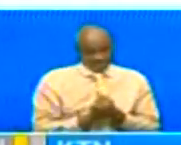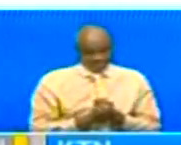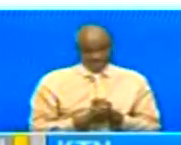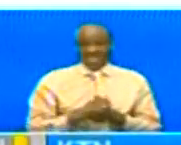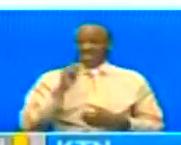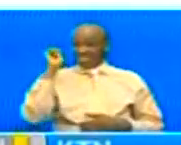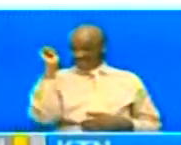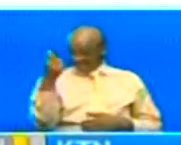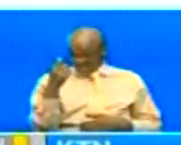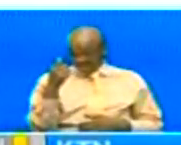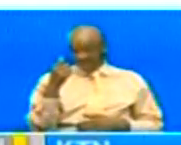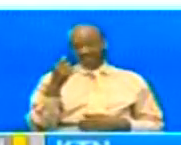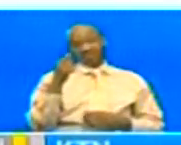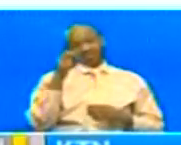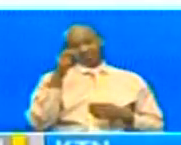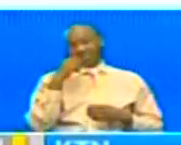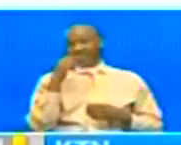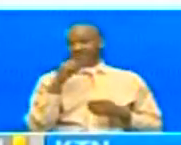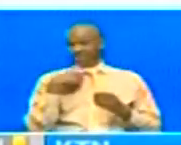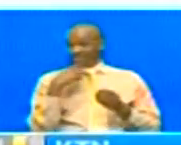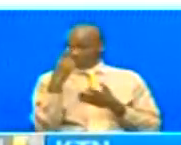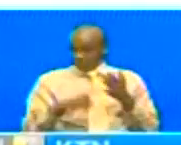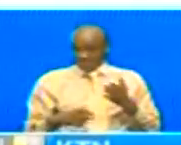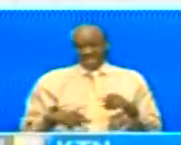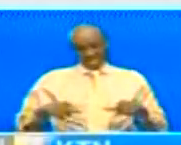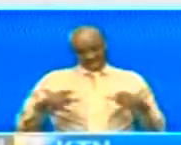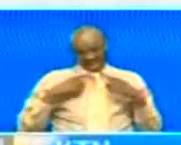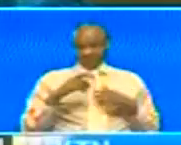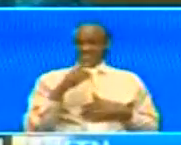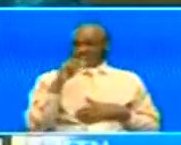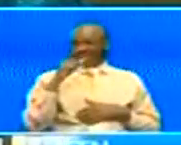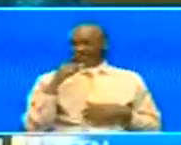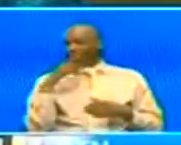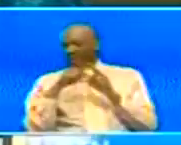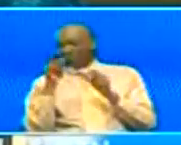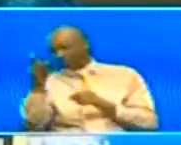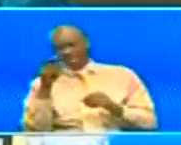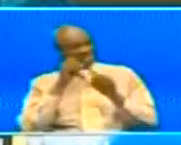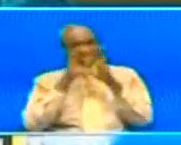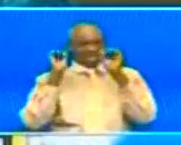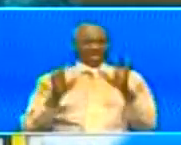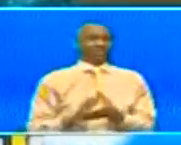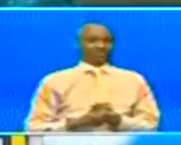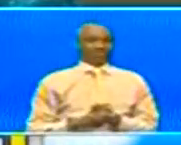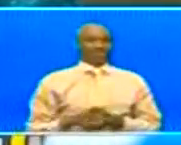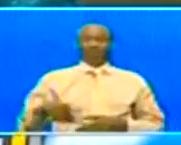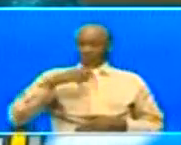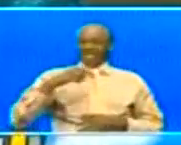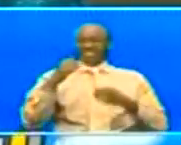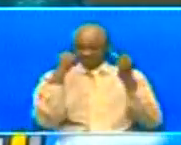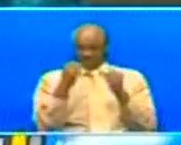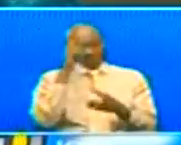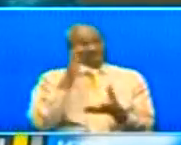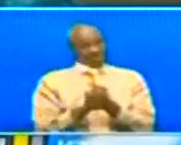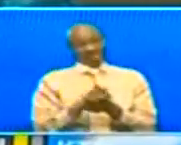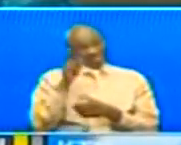Kenyan authorities insisted that some of the alerts were not genuine. We strongly believe that these advisories